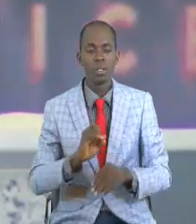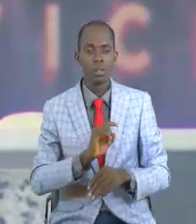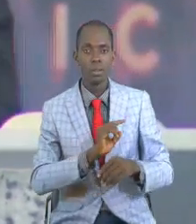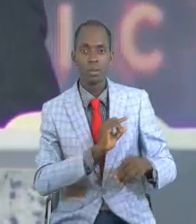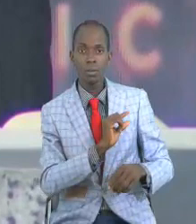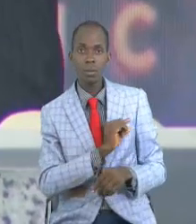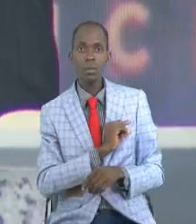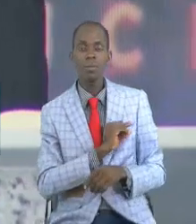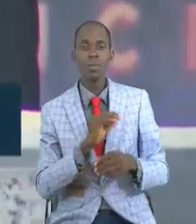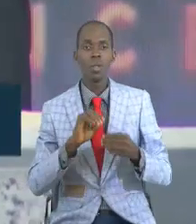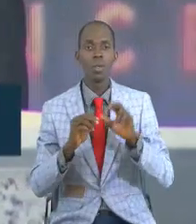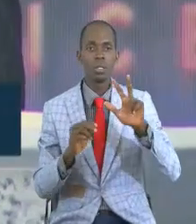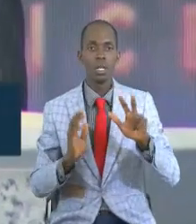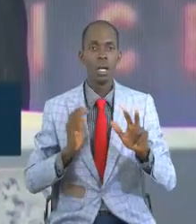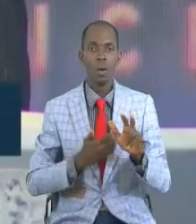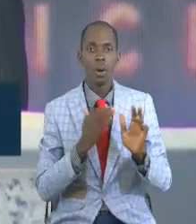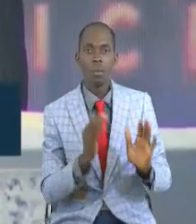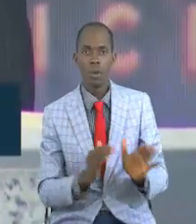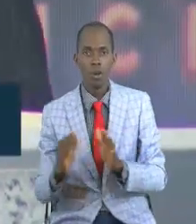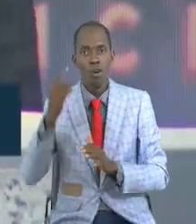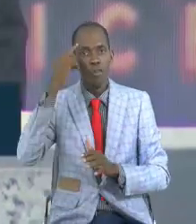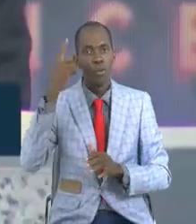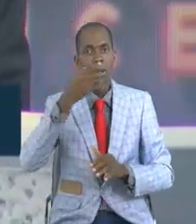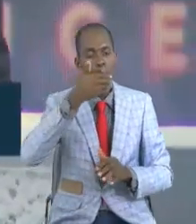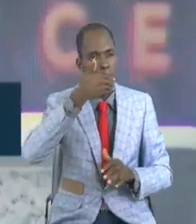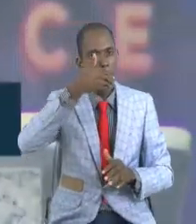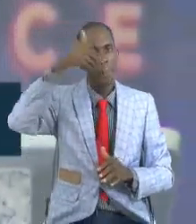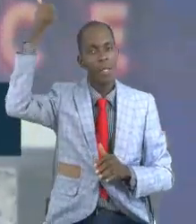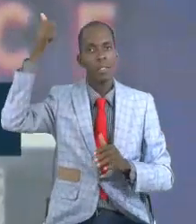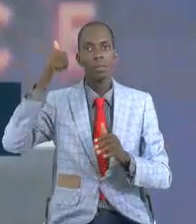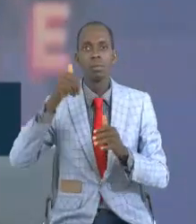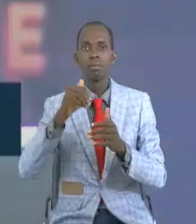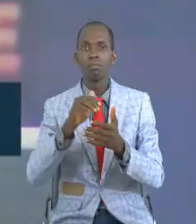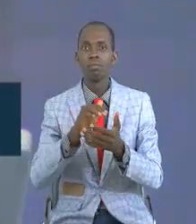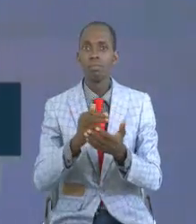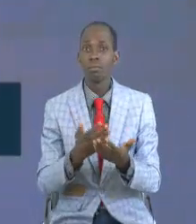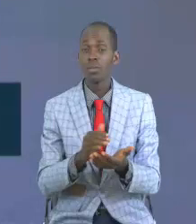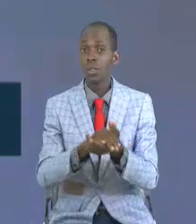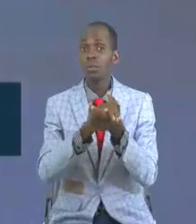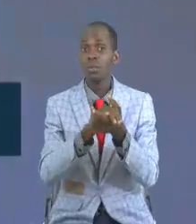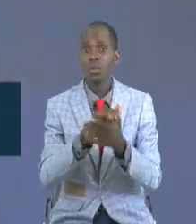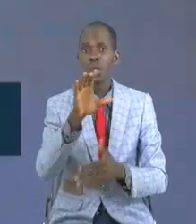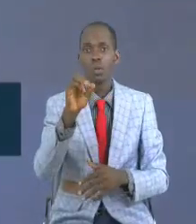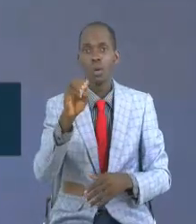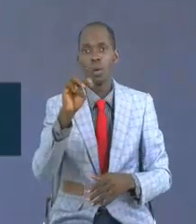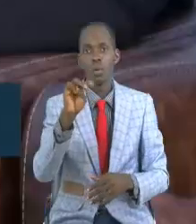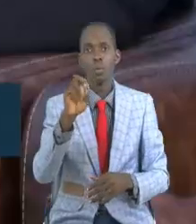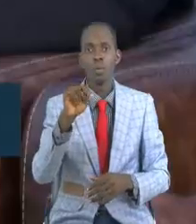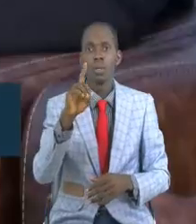preparation for the best commendation. The Lord on the final day will commend